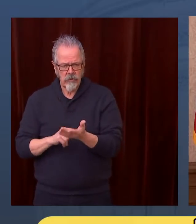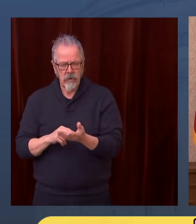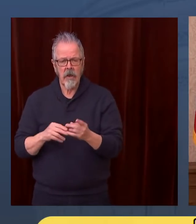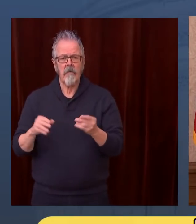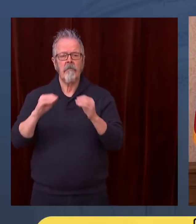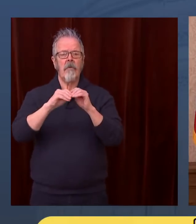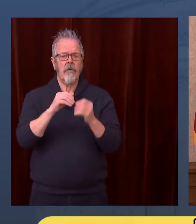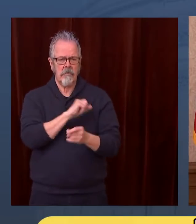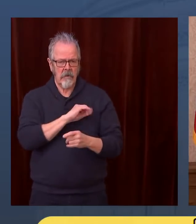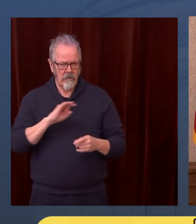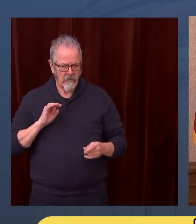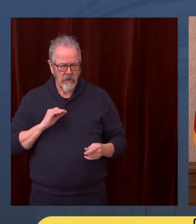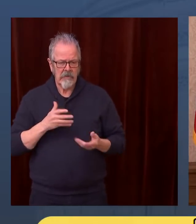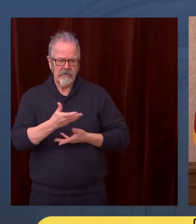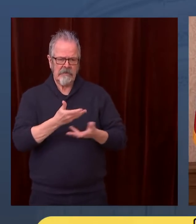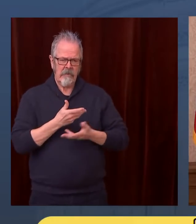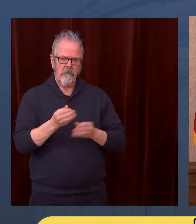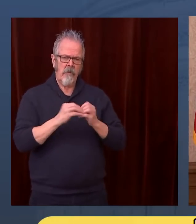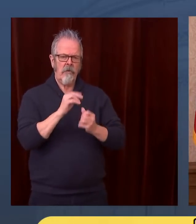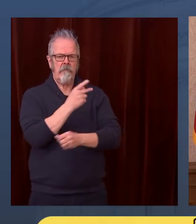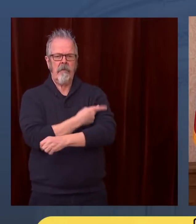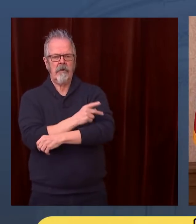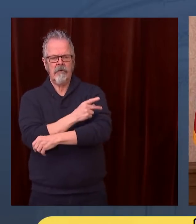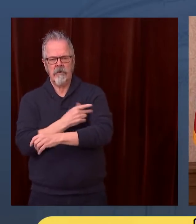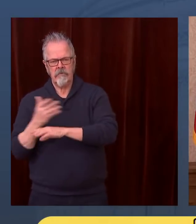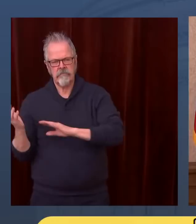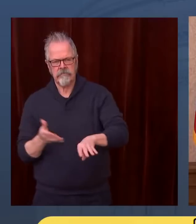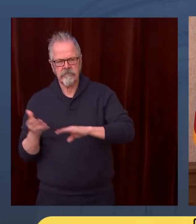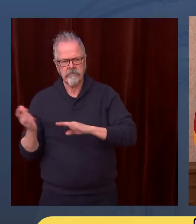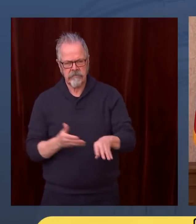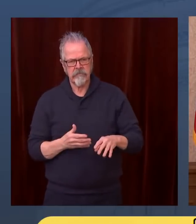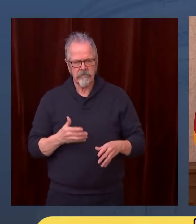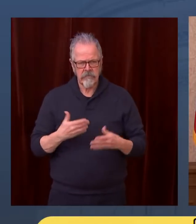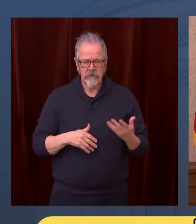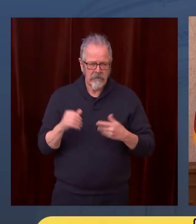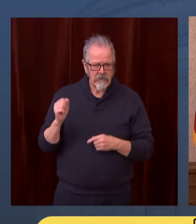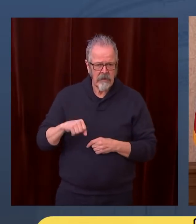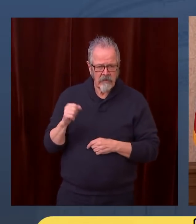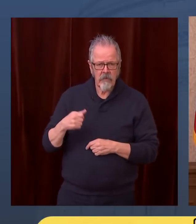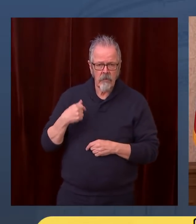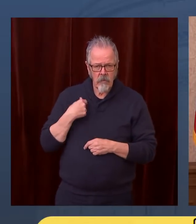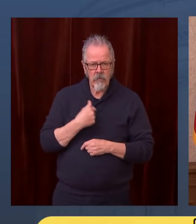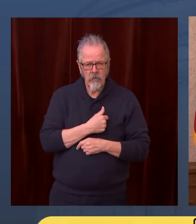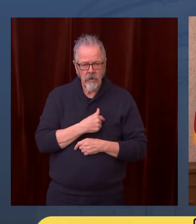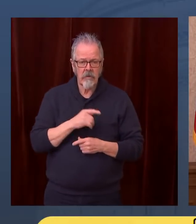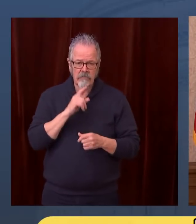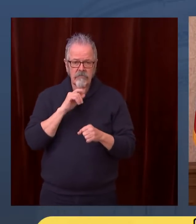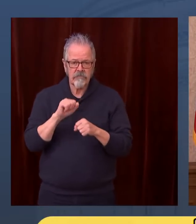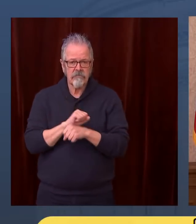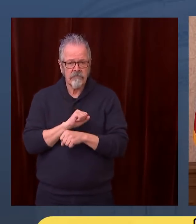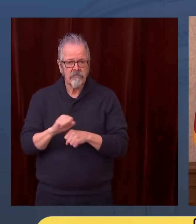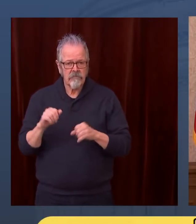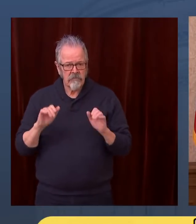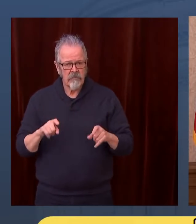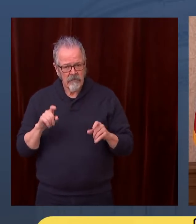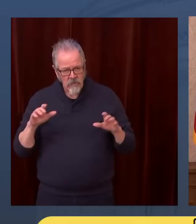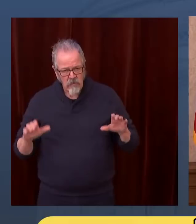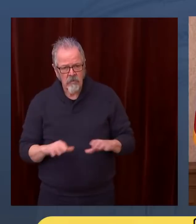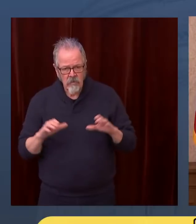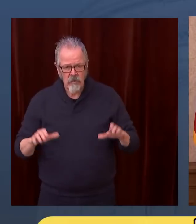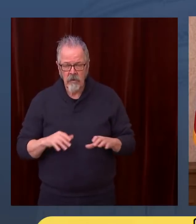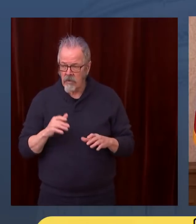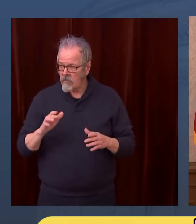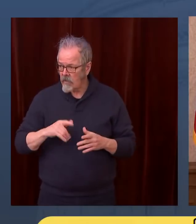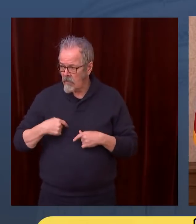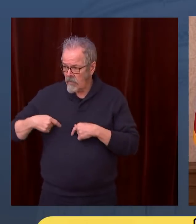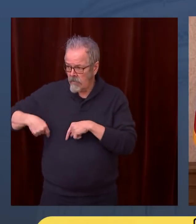with long-term needs. So I just want to point out, yes, there are things we need to do, and we have been doing them. And